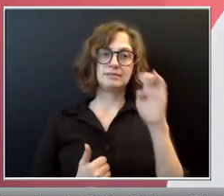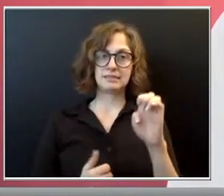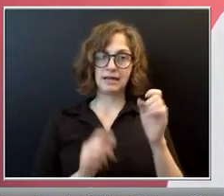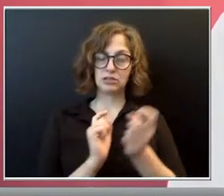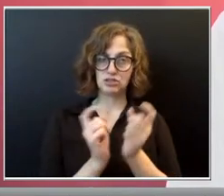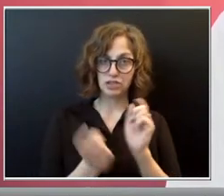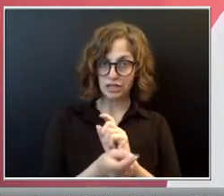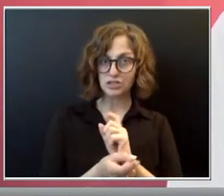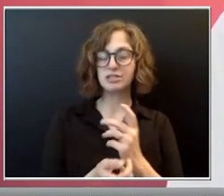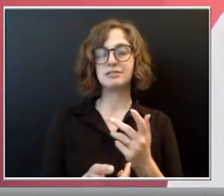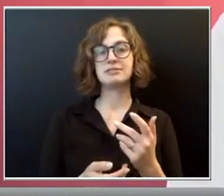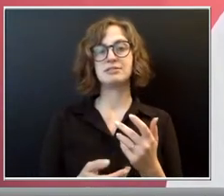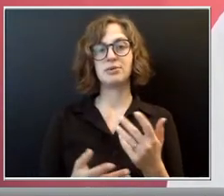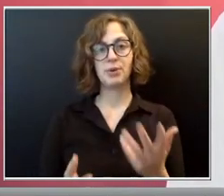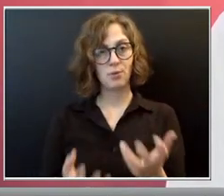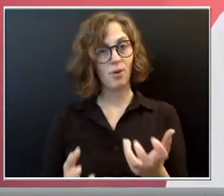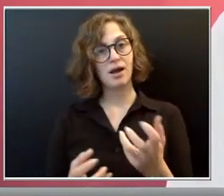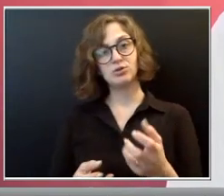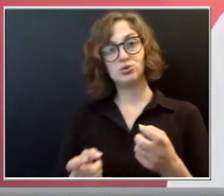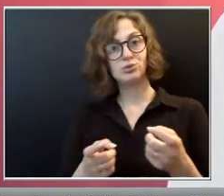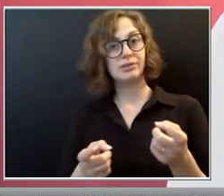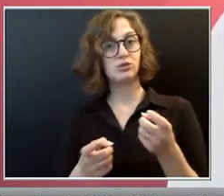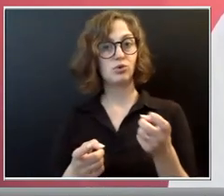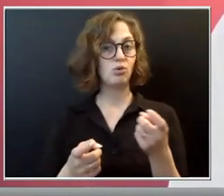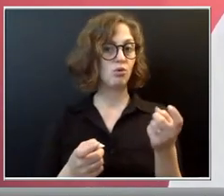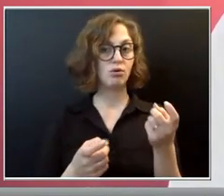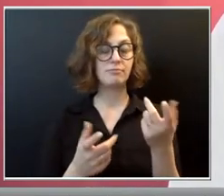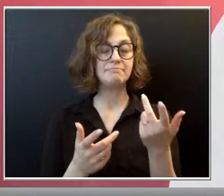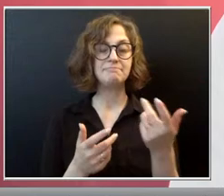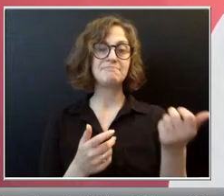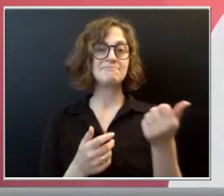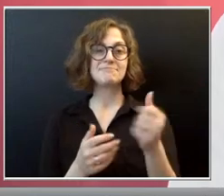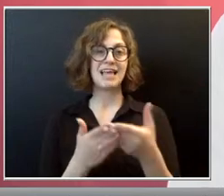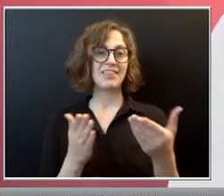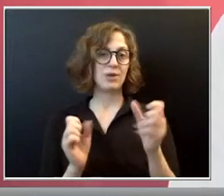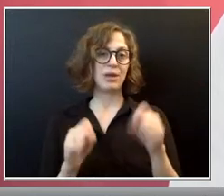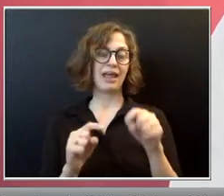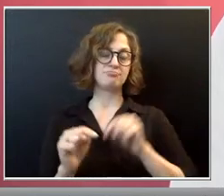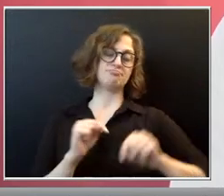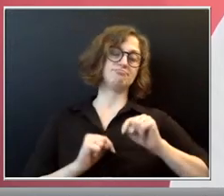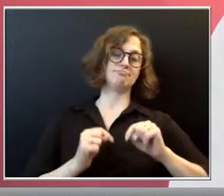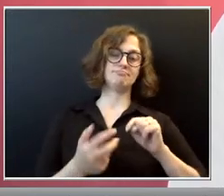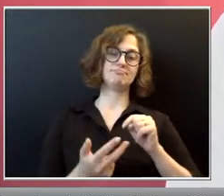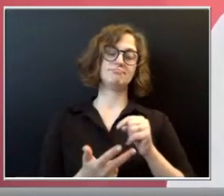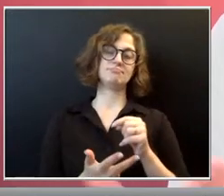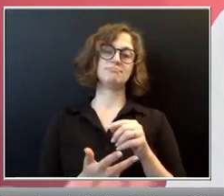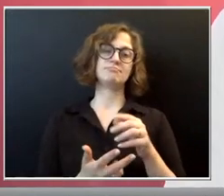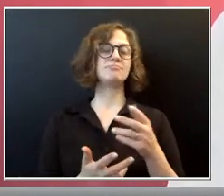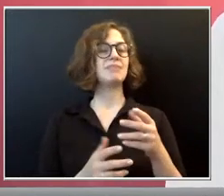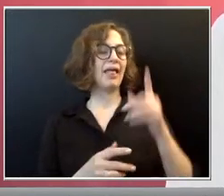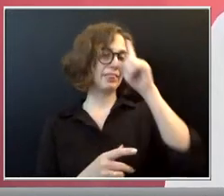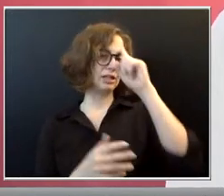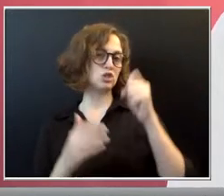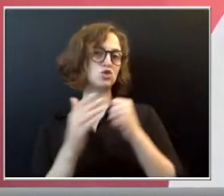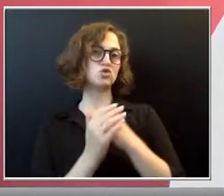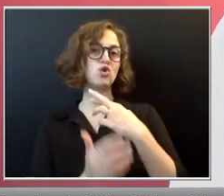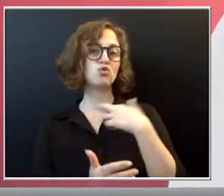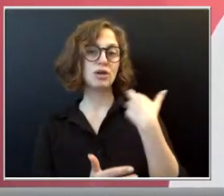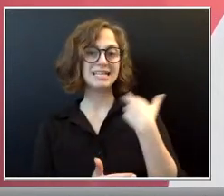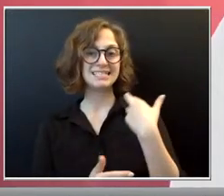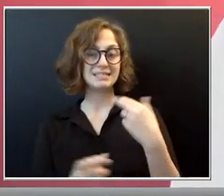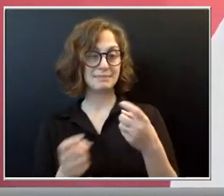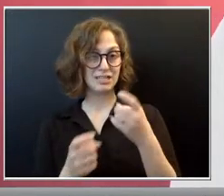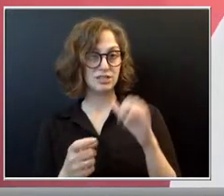atrial fibrillation and any reversible factors. And then stroke risk and managing that stroke risk, as well as symptom control. And that can